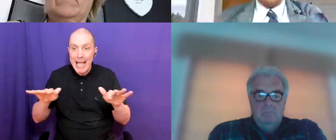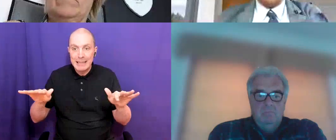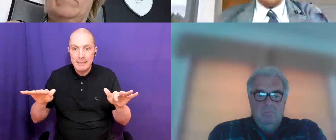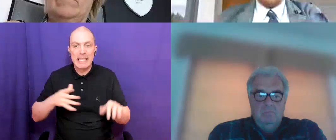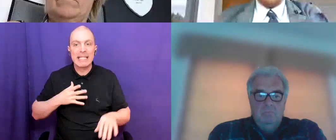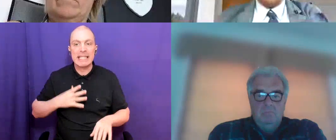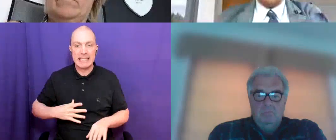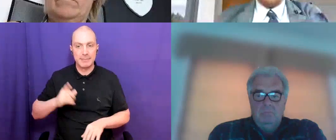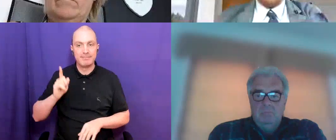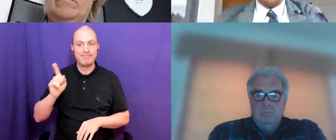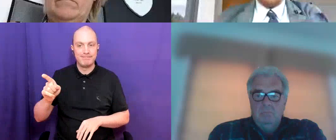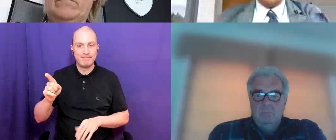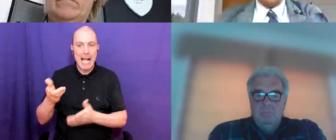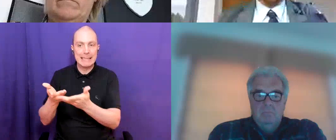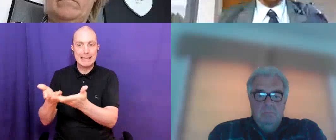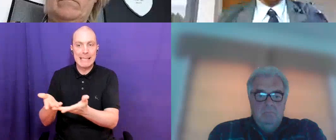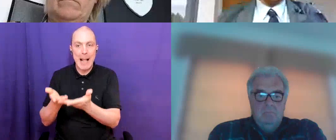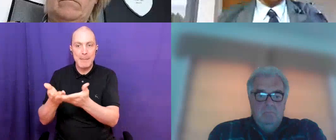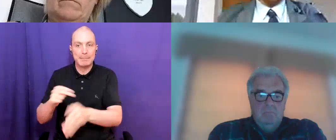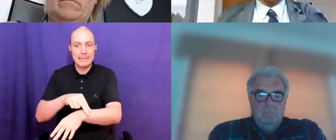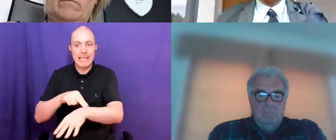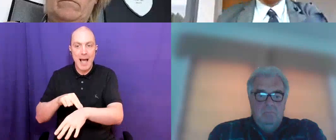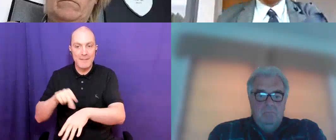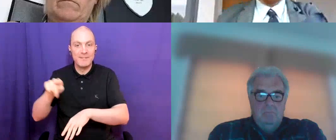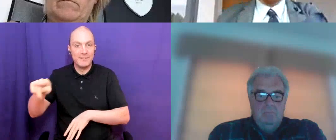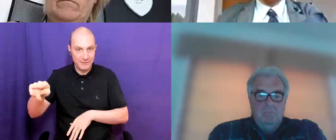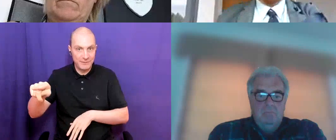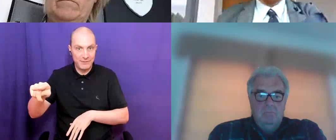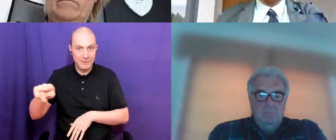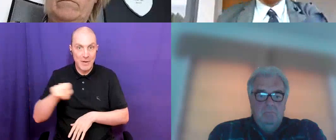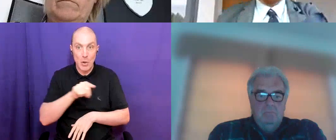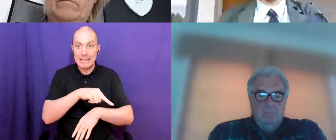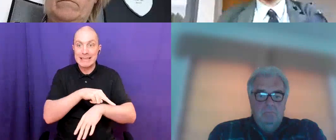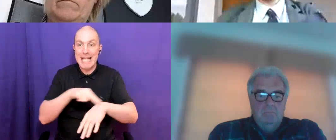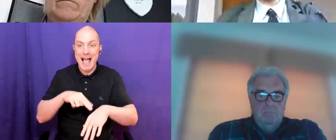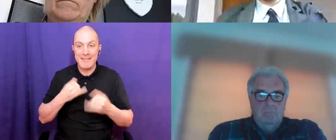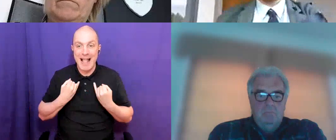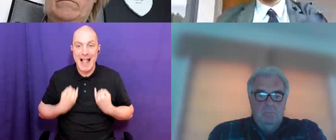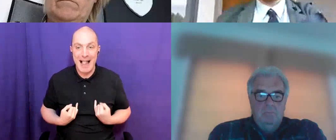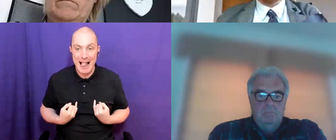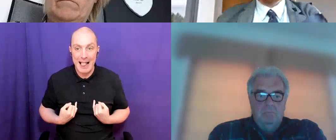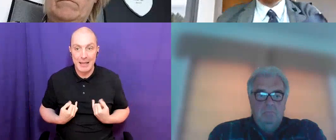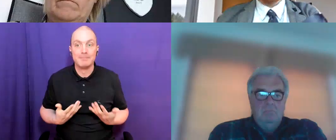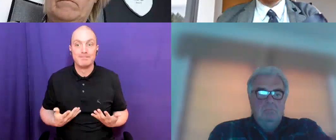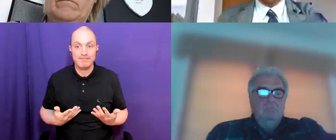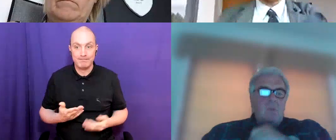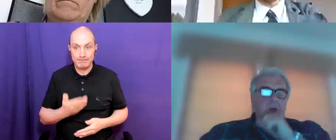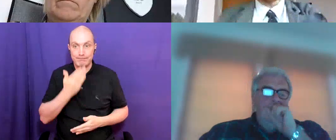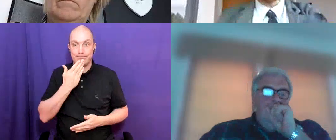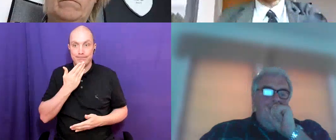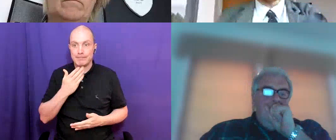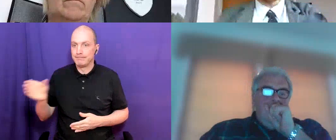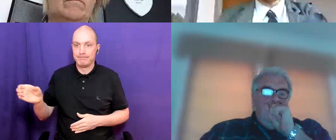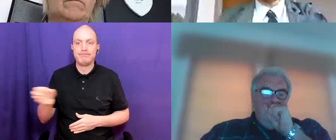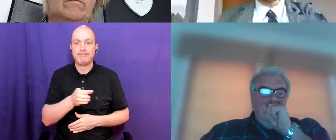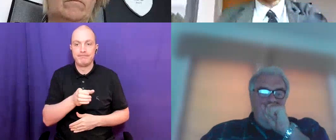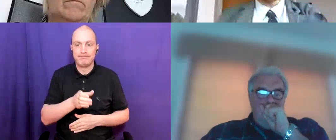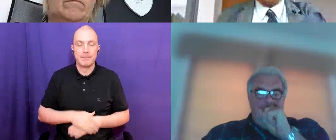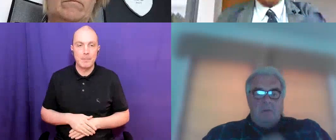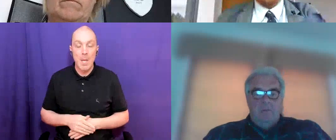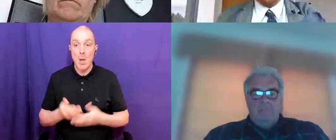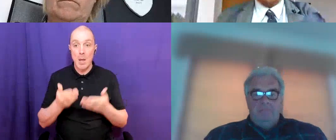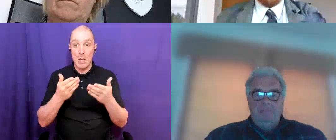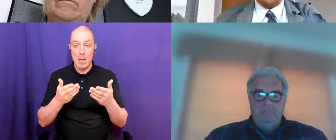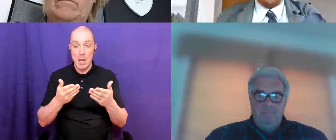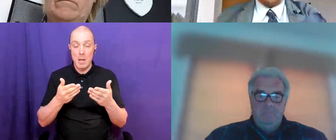necessary precaution in case of late unavailability of staff. Which takes me on to COVID safety measures.